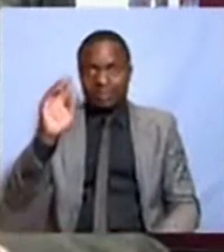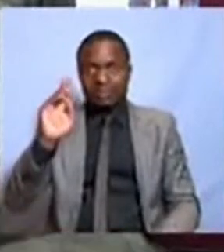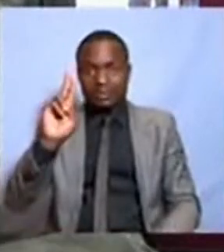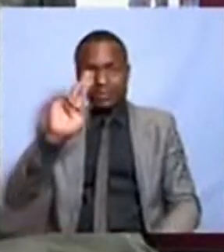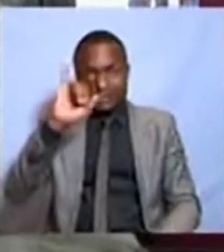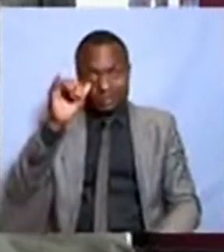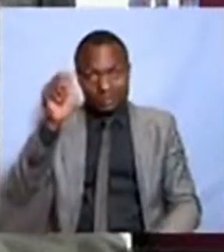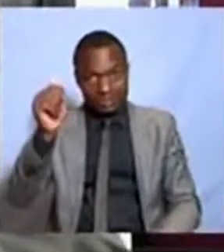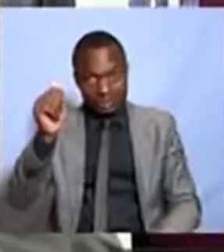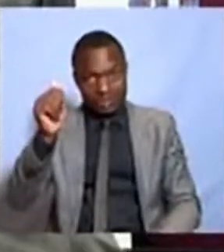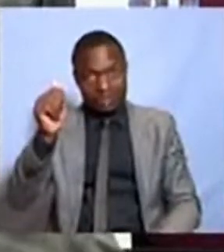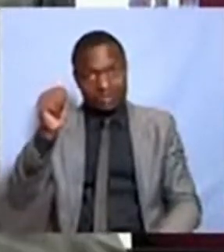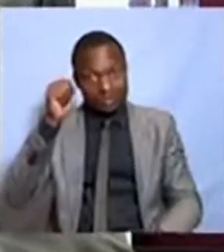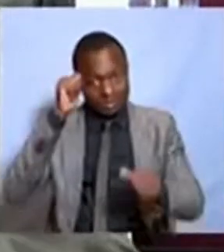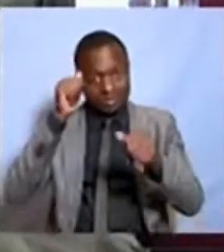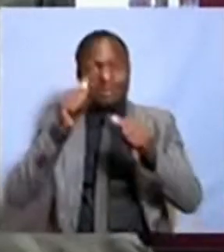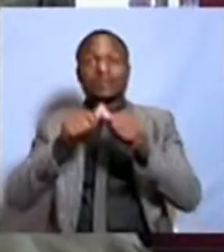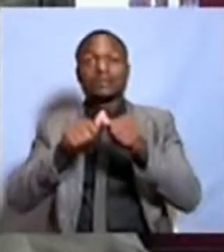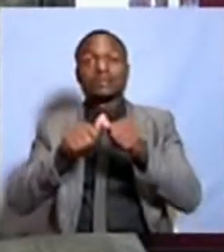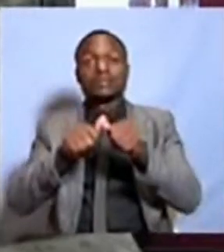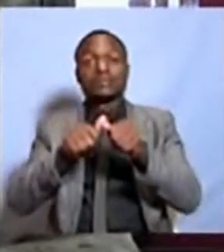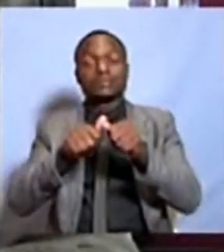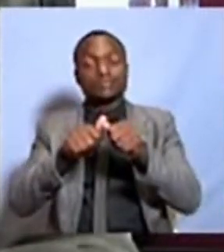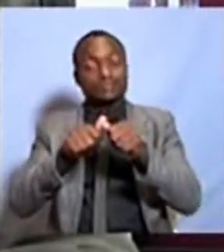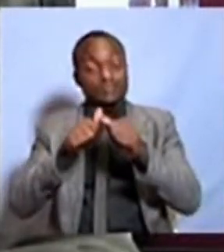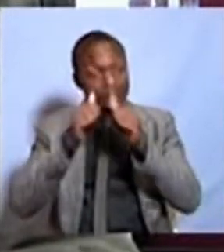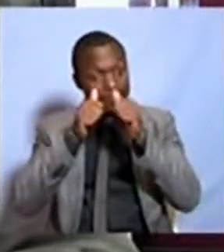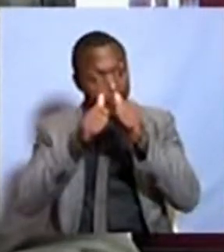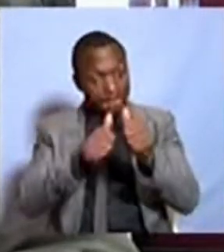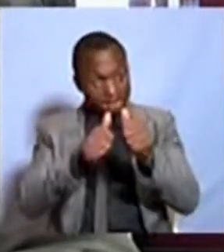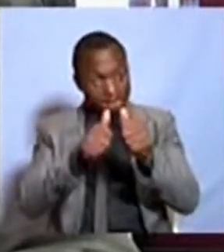like. In line with your